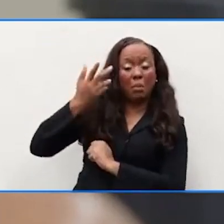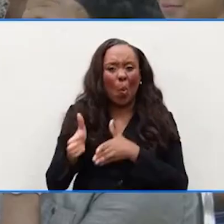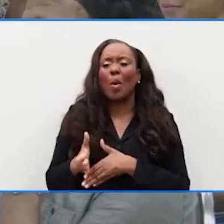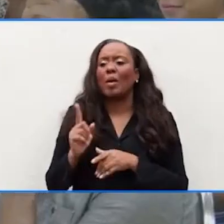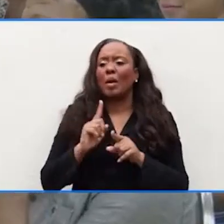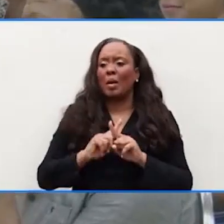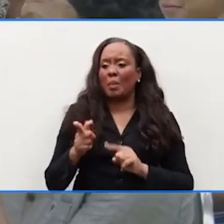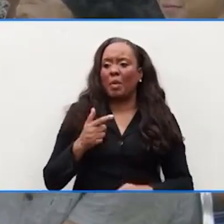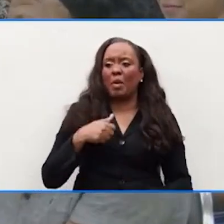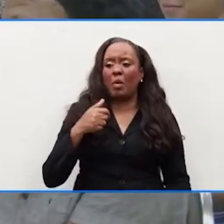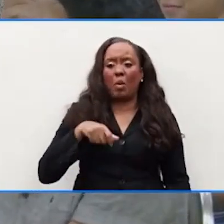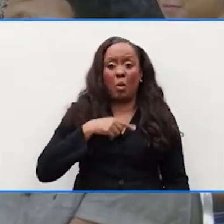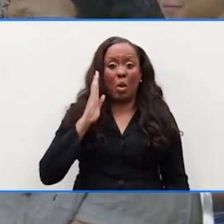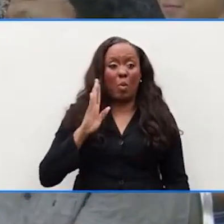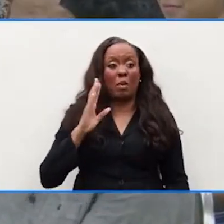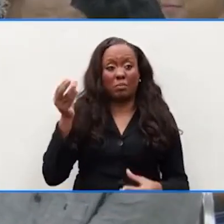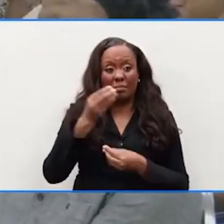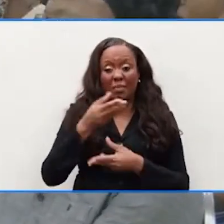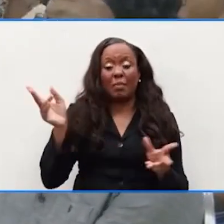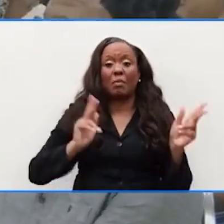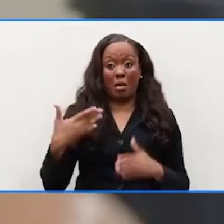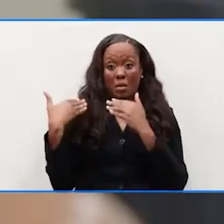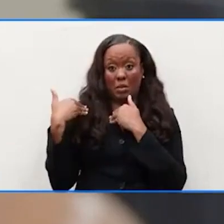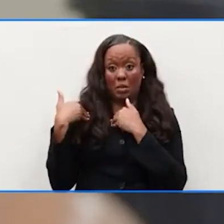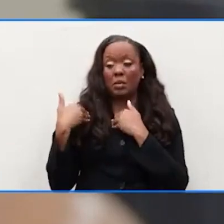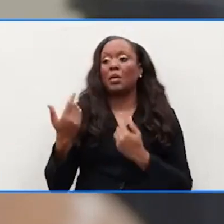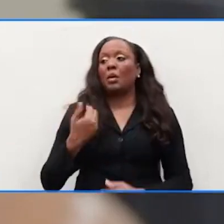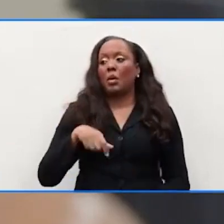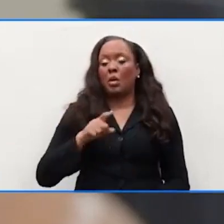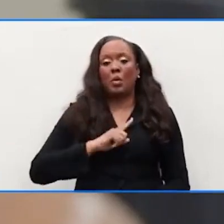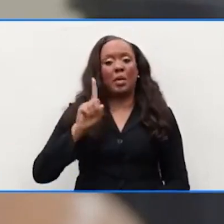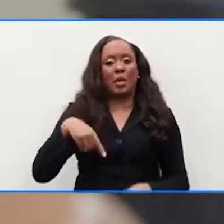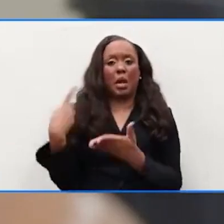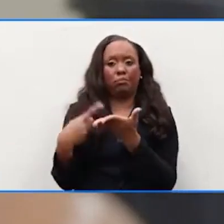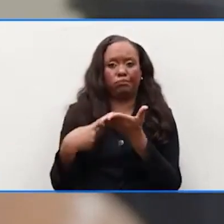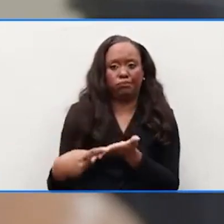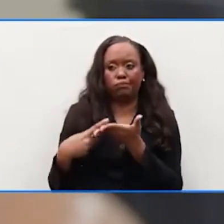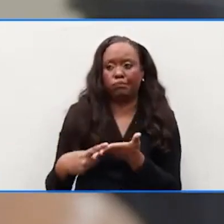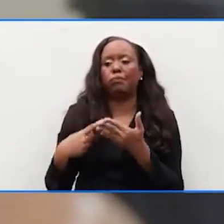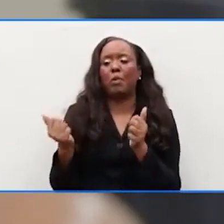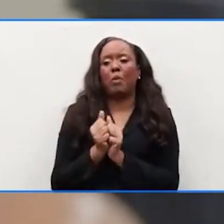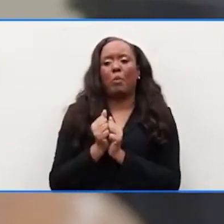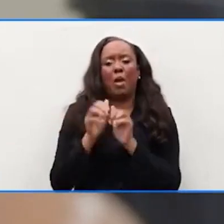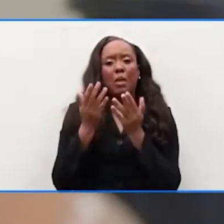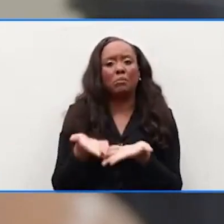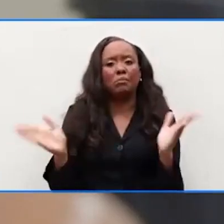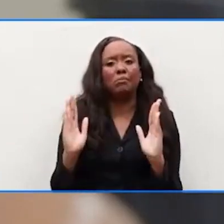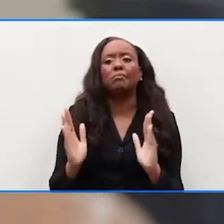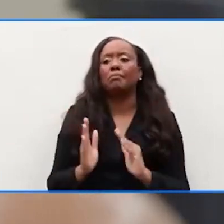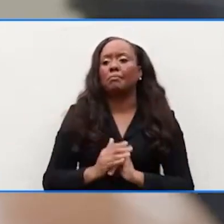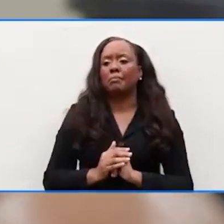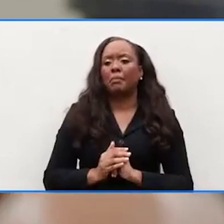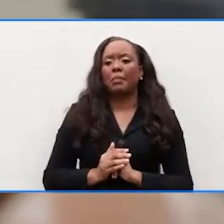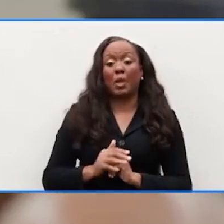As part of our responsibility, we are mandated to consult widely with the public and to hear